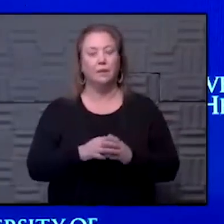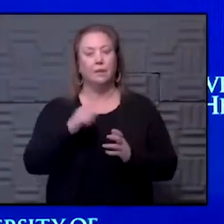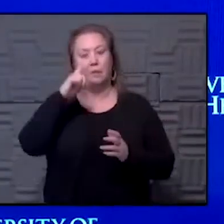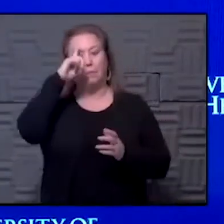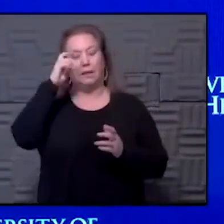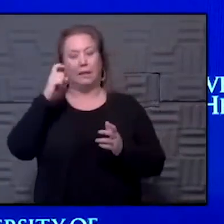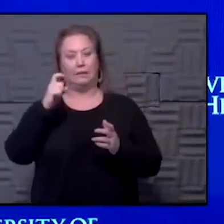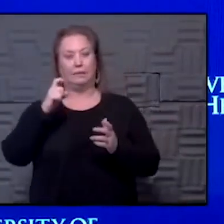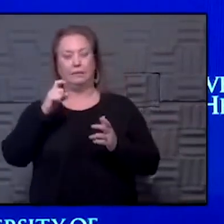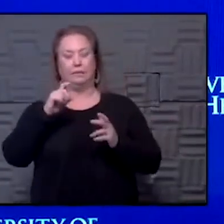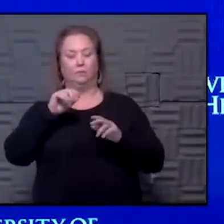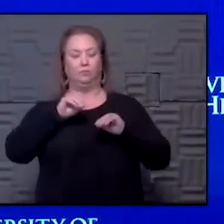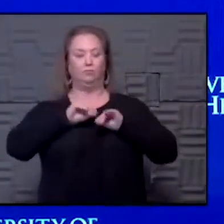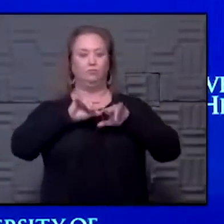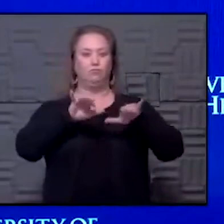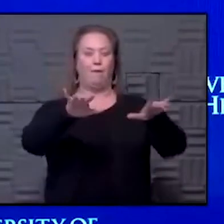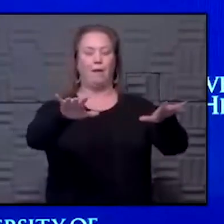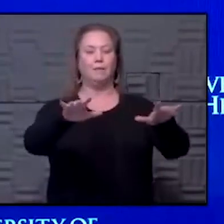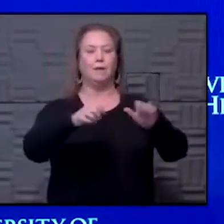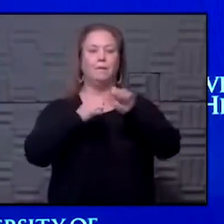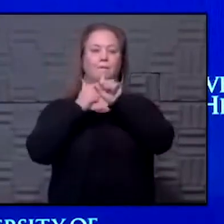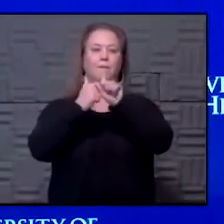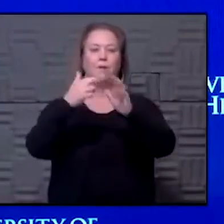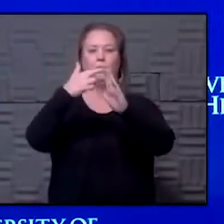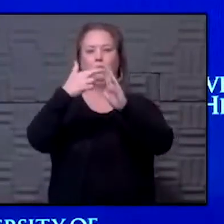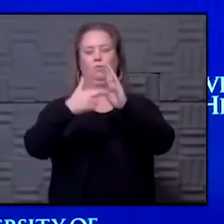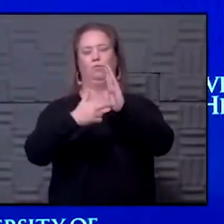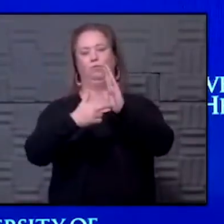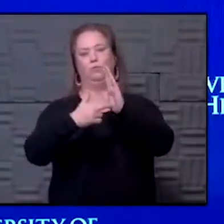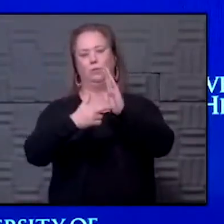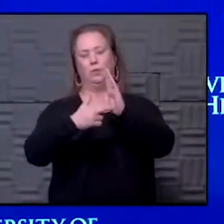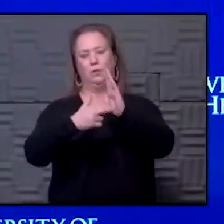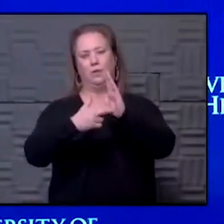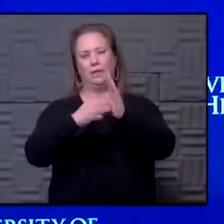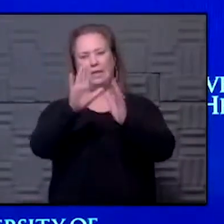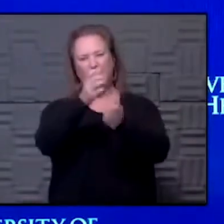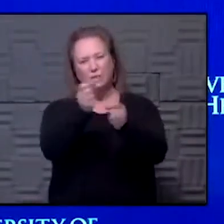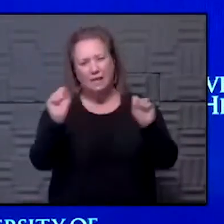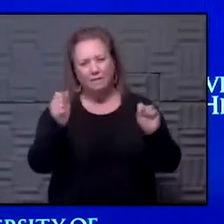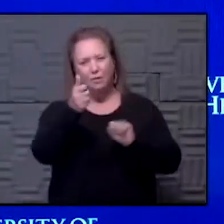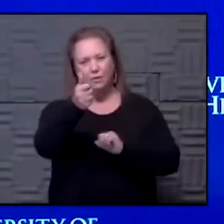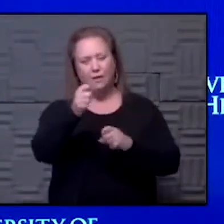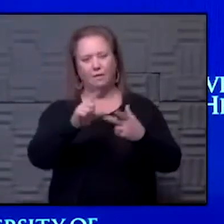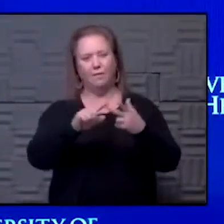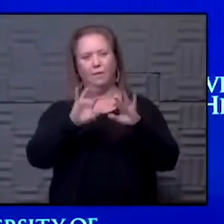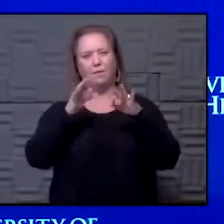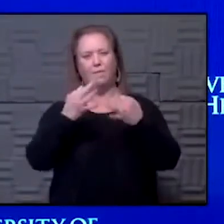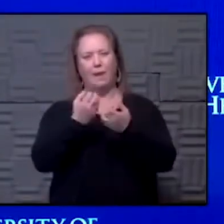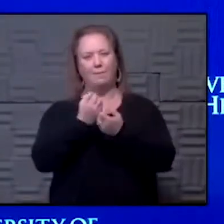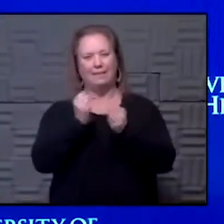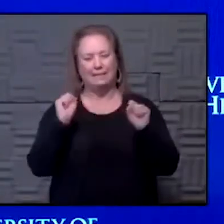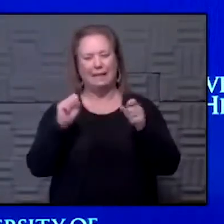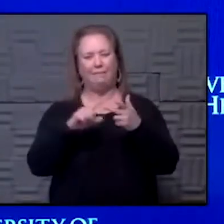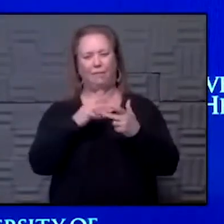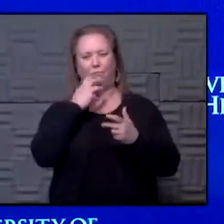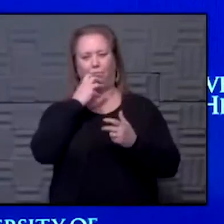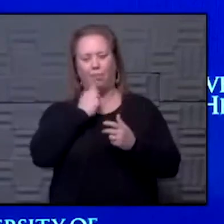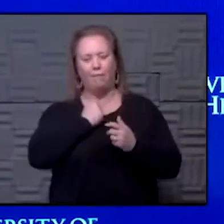because it's so transmissible. Follow the rules, keep yourself safe, keep your family safe, keep your loved ones safe,